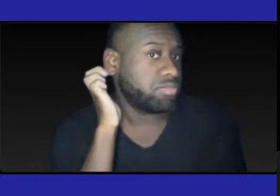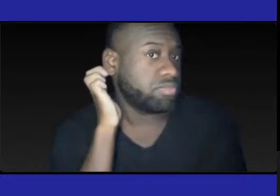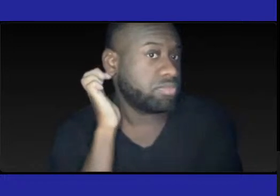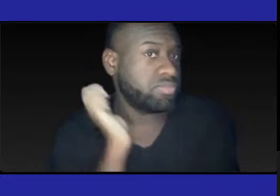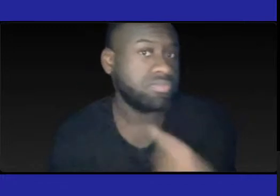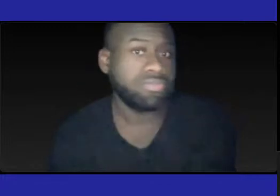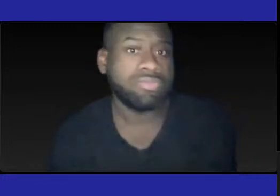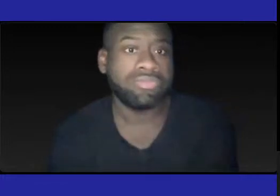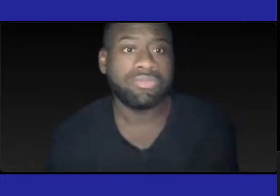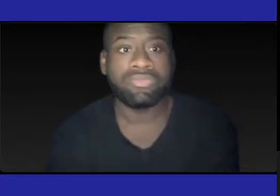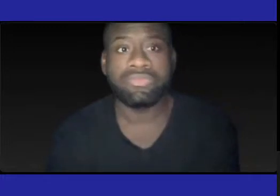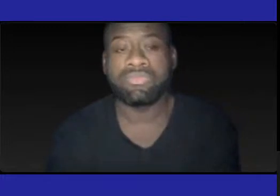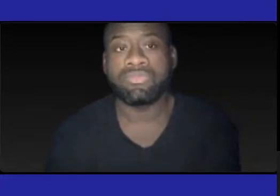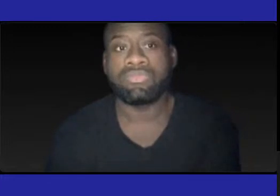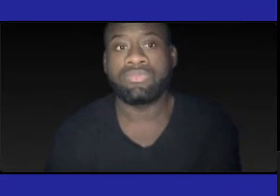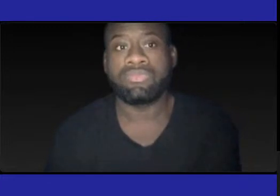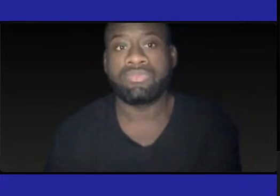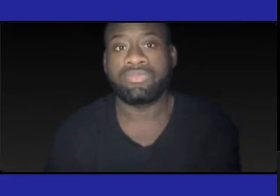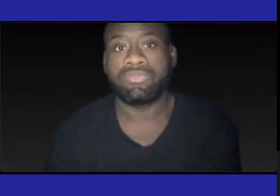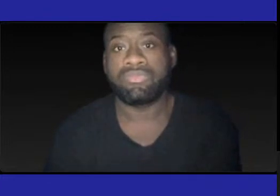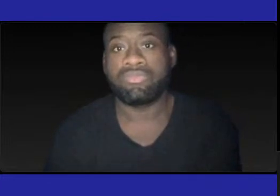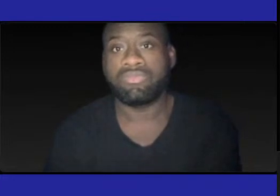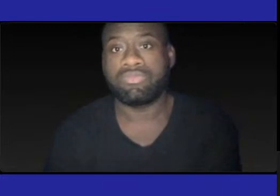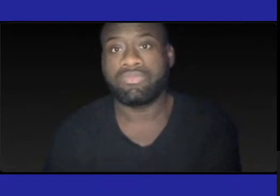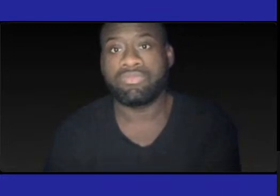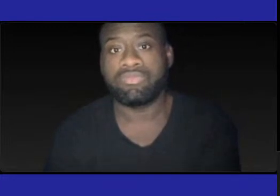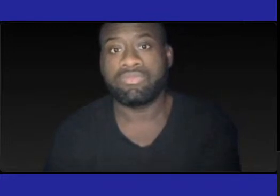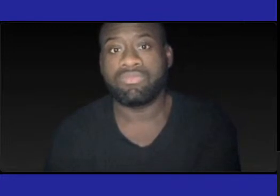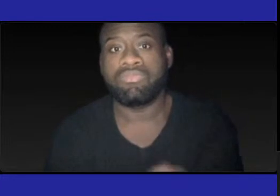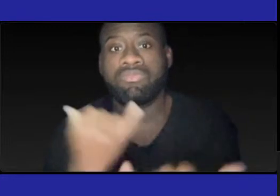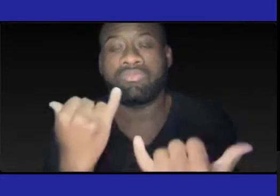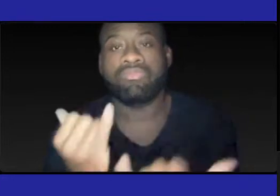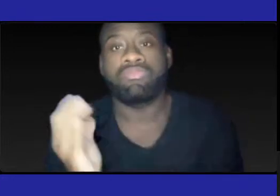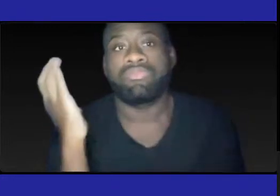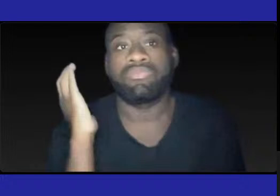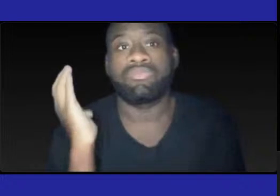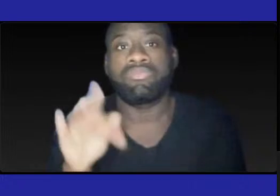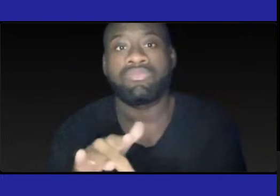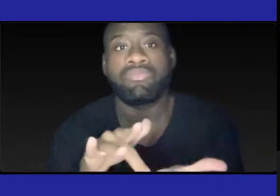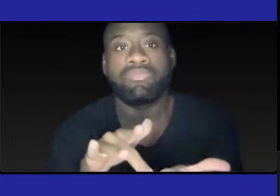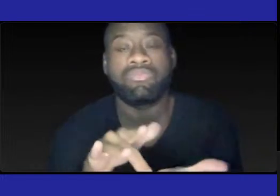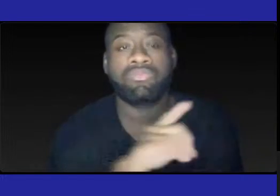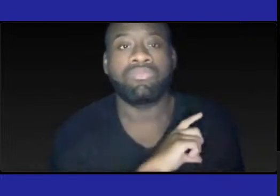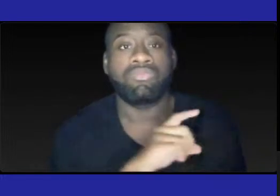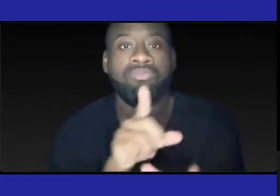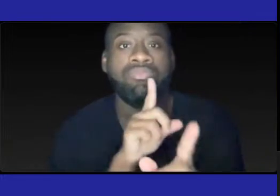Yeah, so let's do the Chief Medical Officer's report, Dr. Allen.